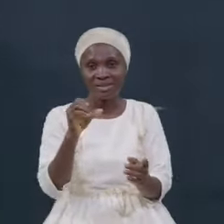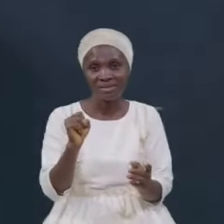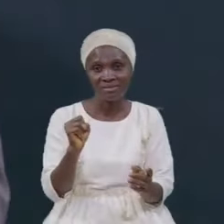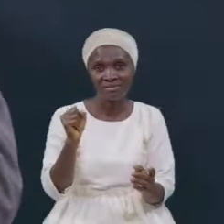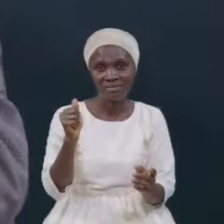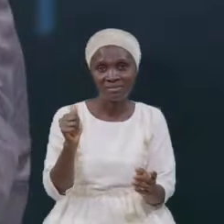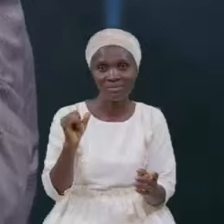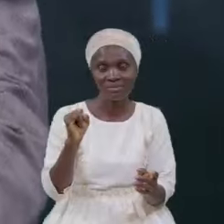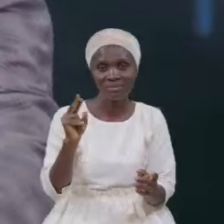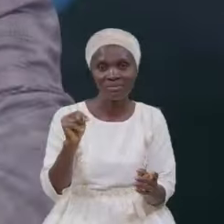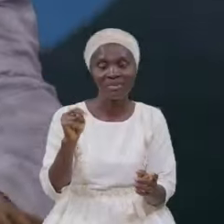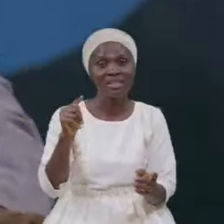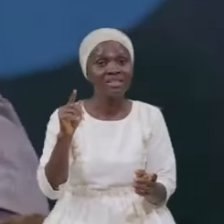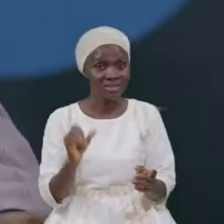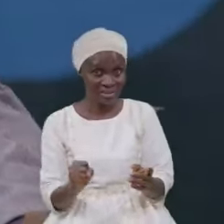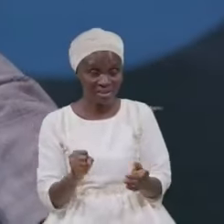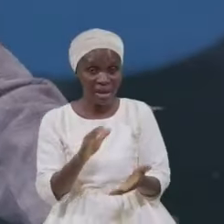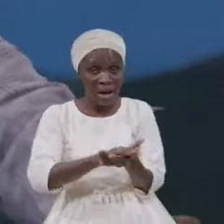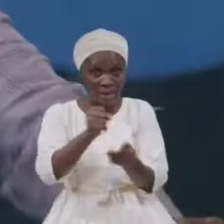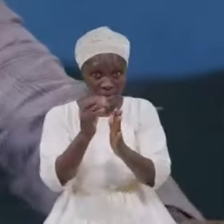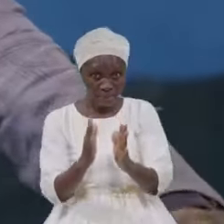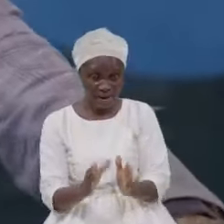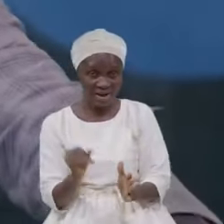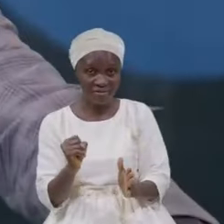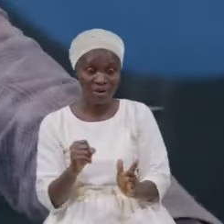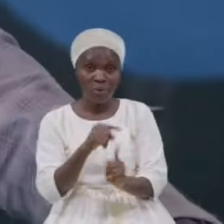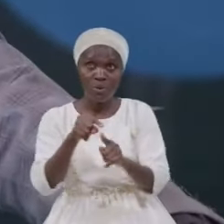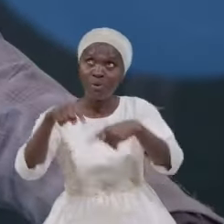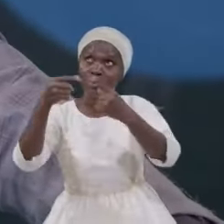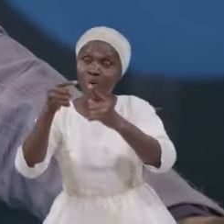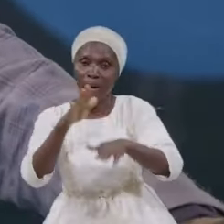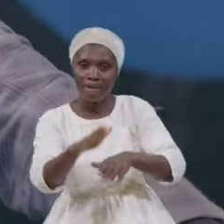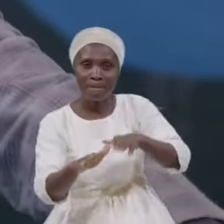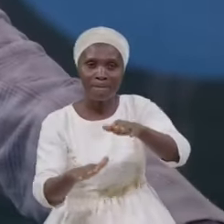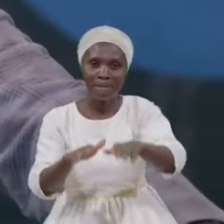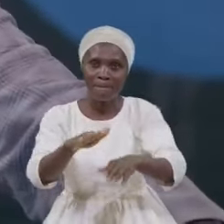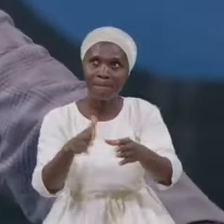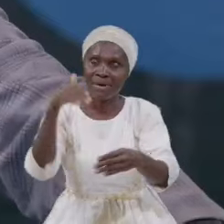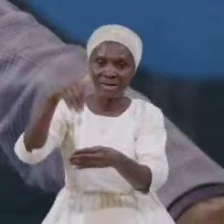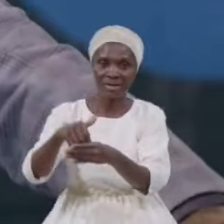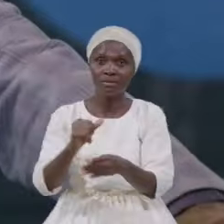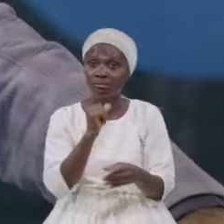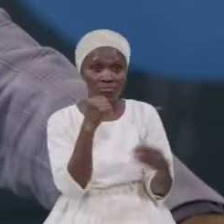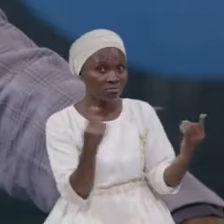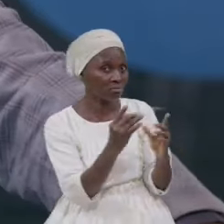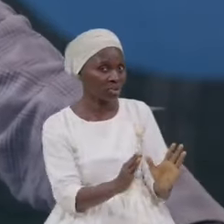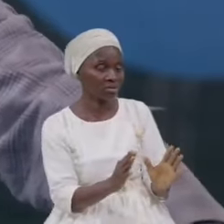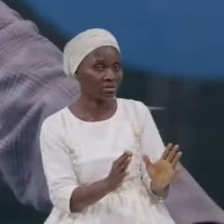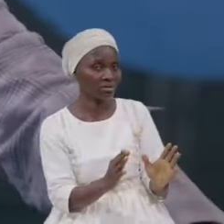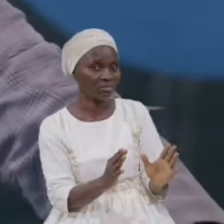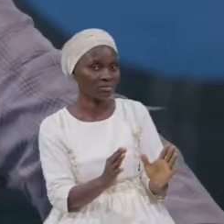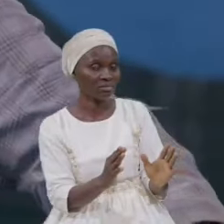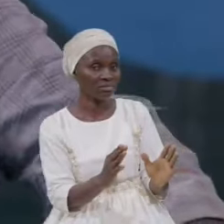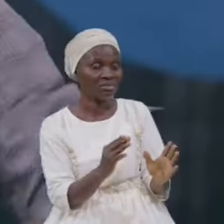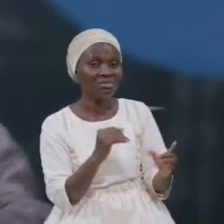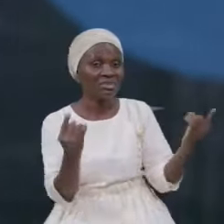sinners who not have any feet to march in to the kingdom, they're not saved, they have not repented, they have not given